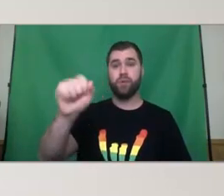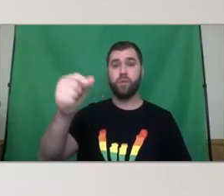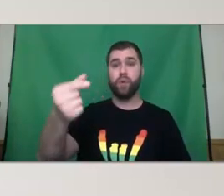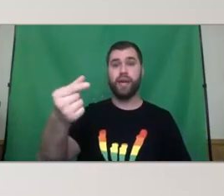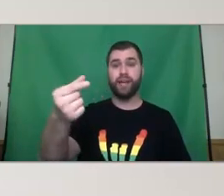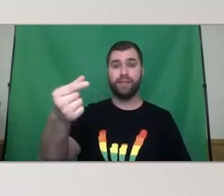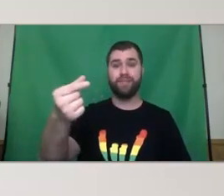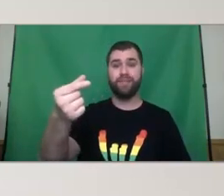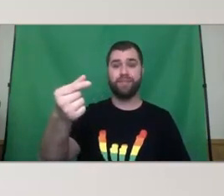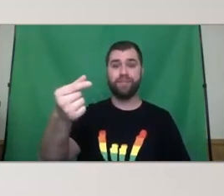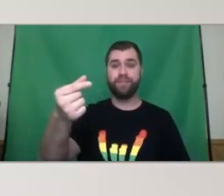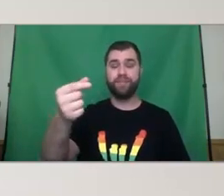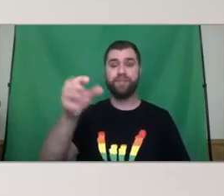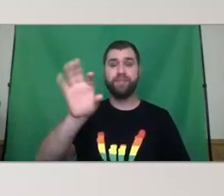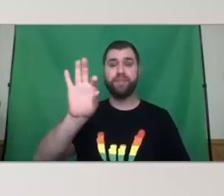Wig.